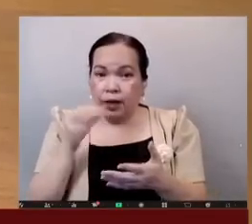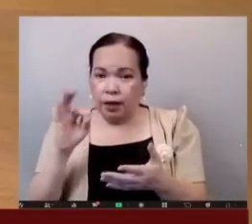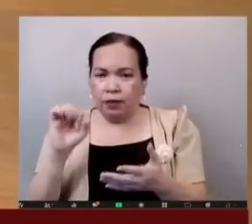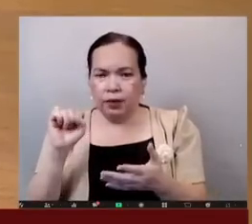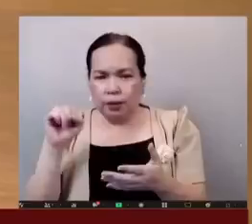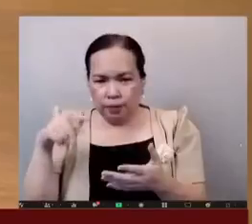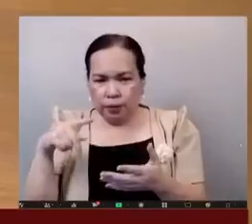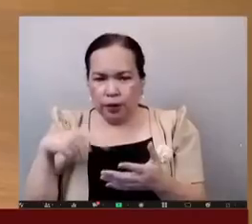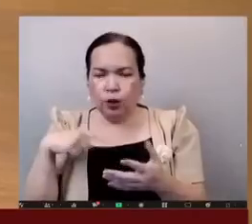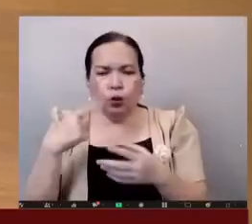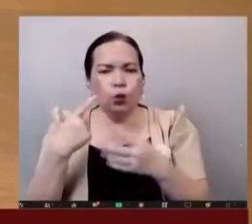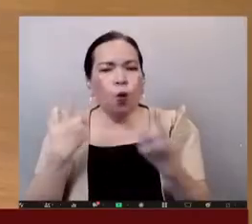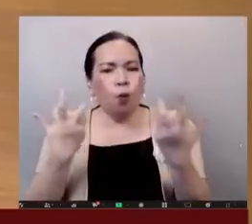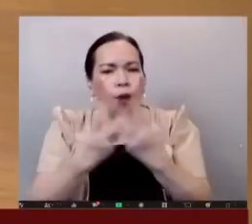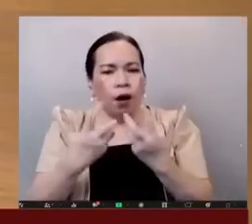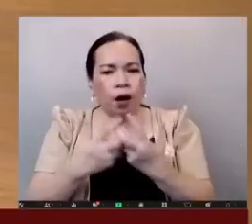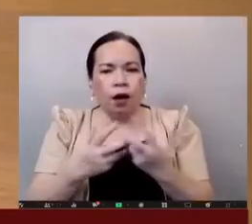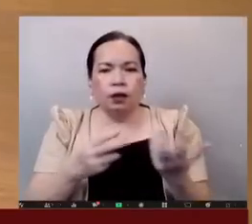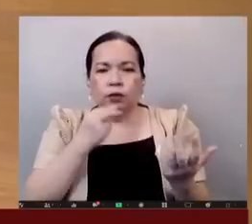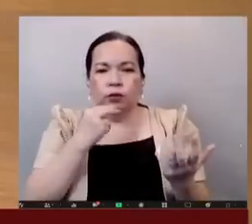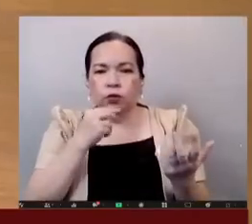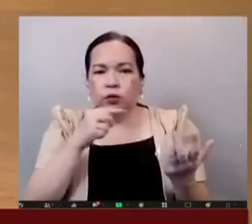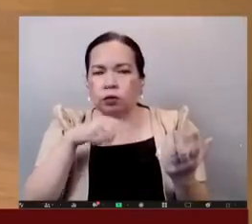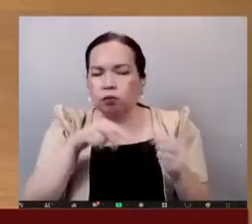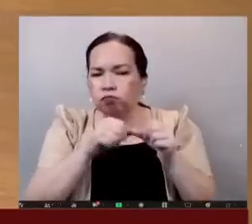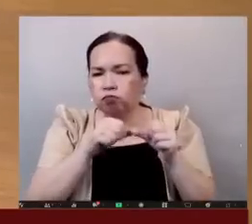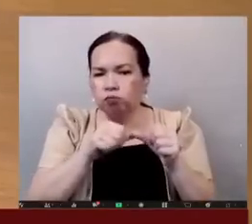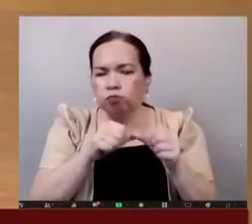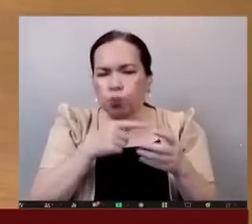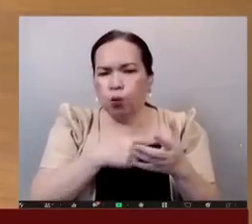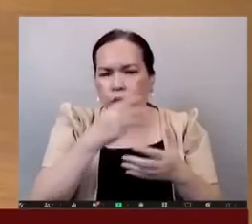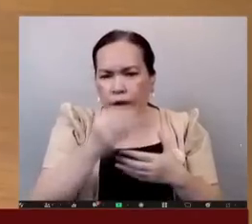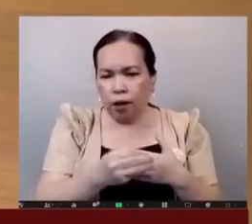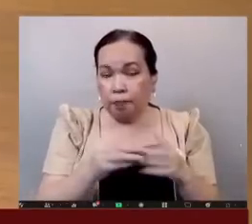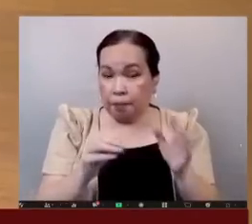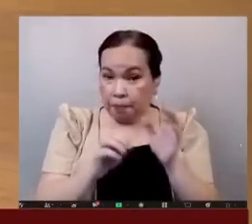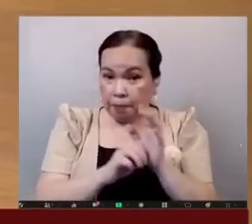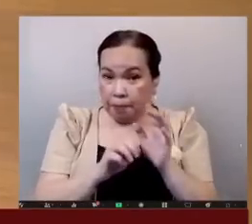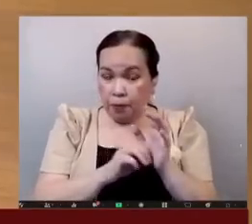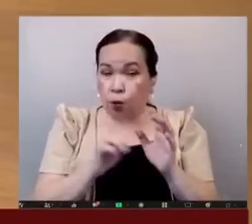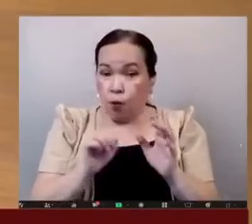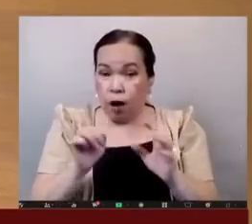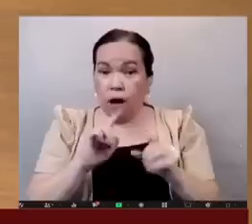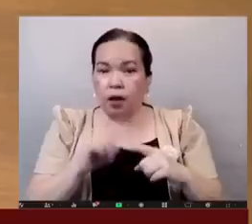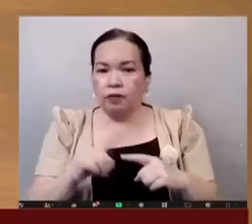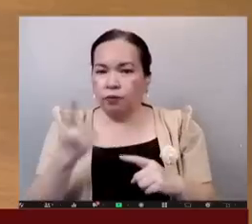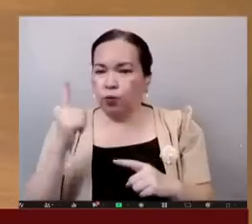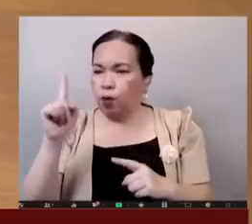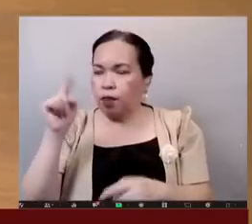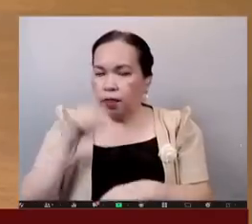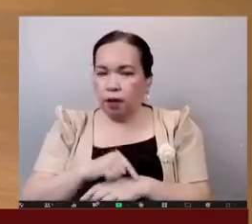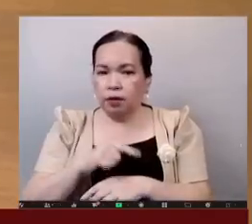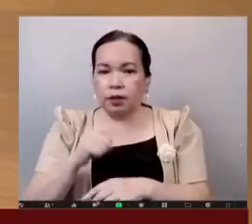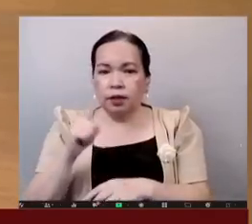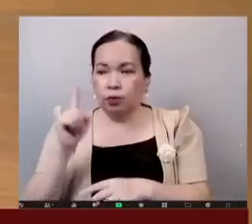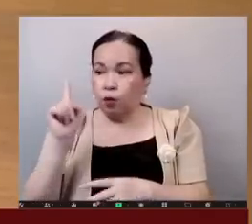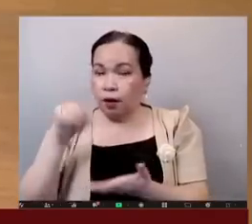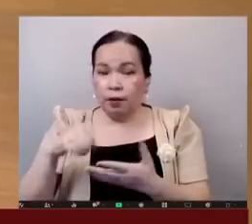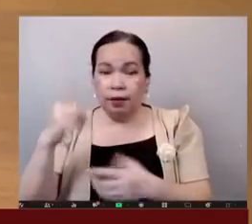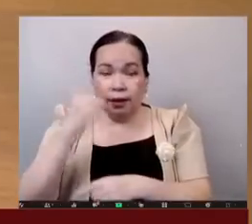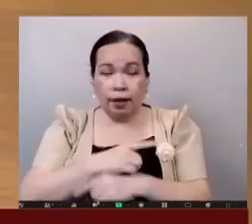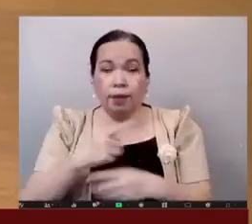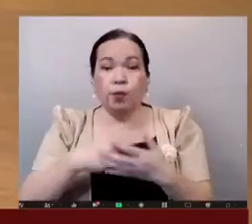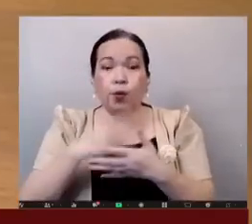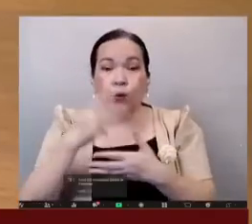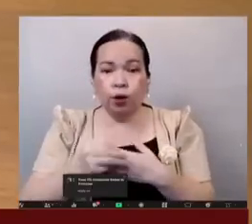shall complement our nutrition continuity programs, such as the first 1,000 days program, which ensures